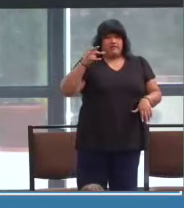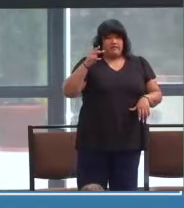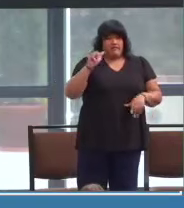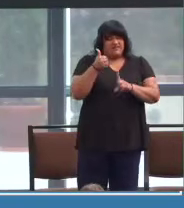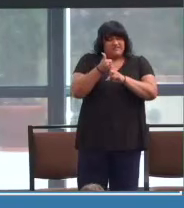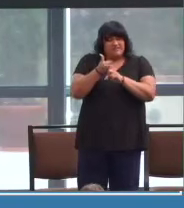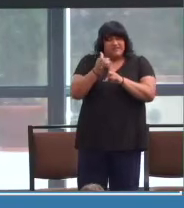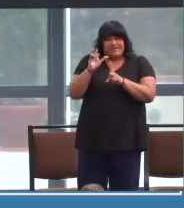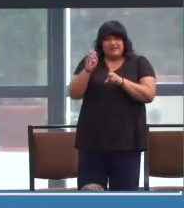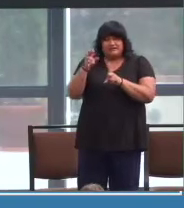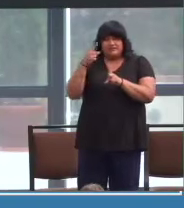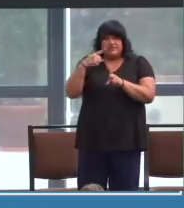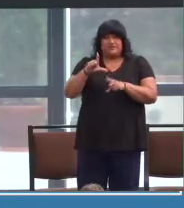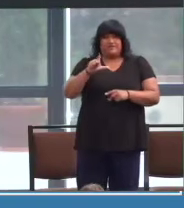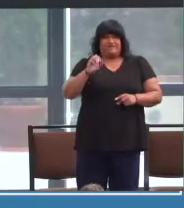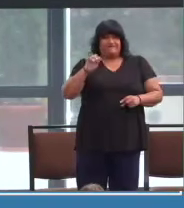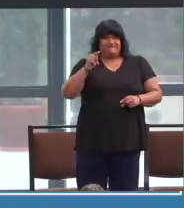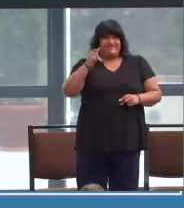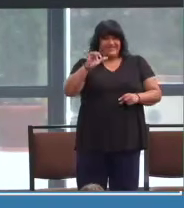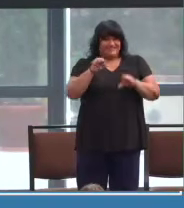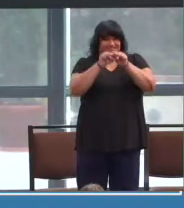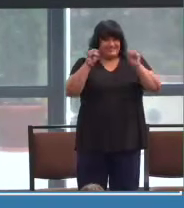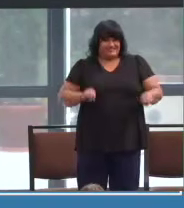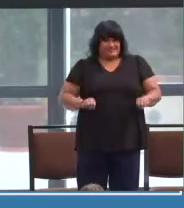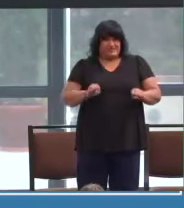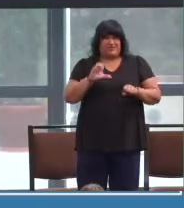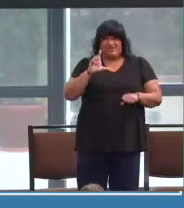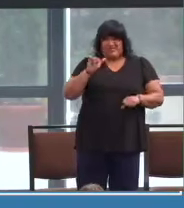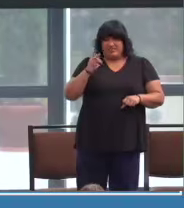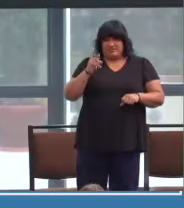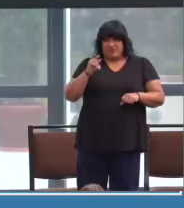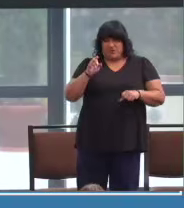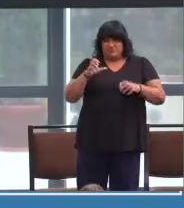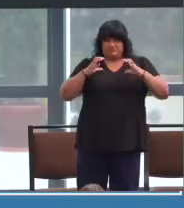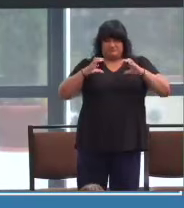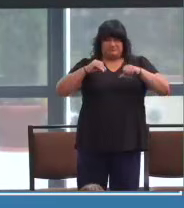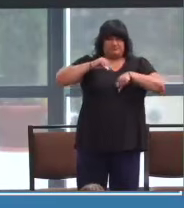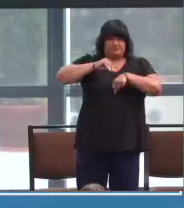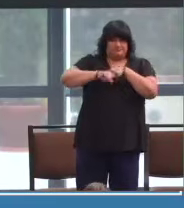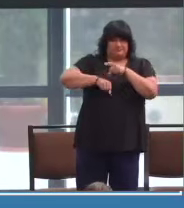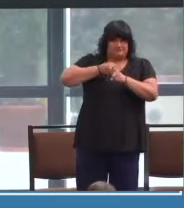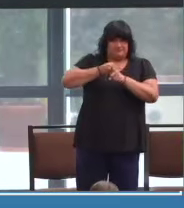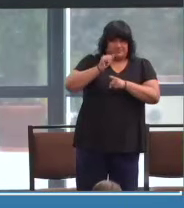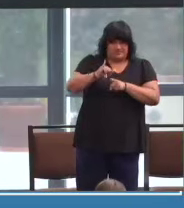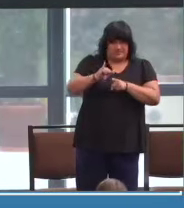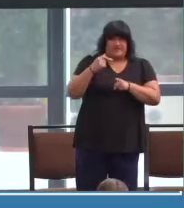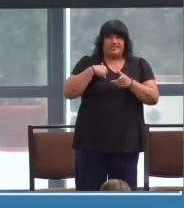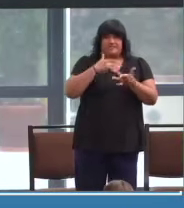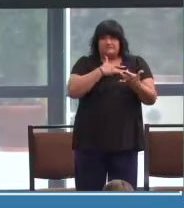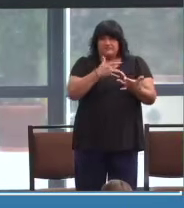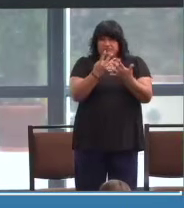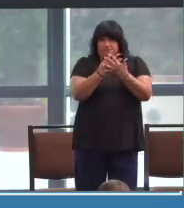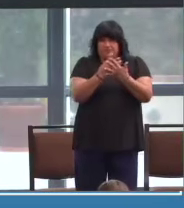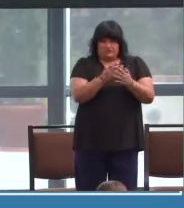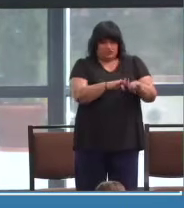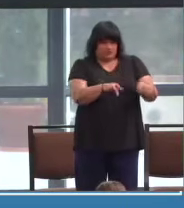lymphatic system, so your lymph nodes. And this is certainly something that we screen for in our Sjogren's disease patients. And some